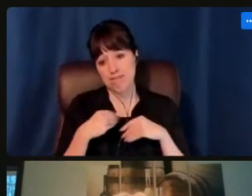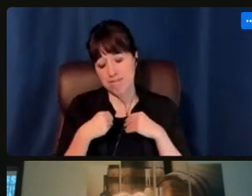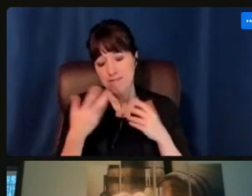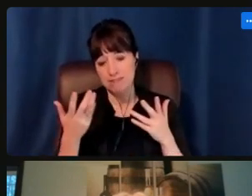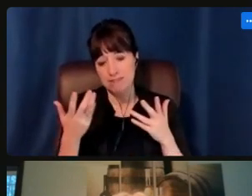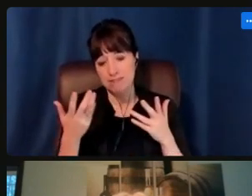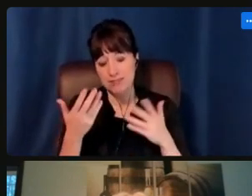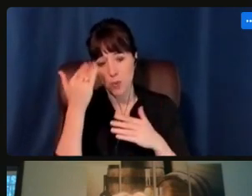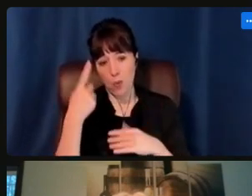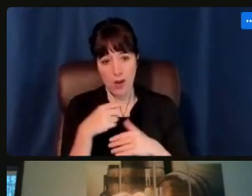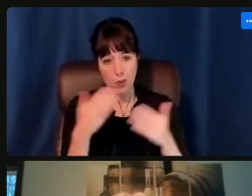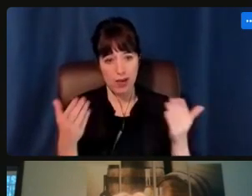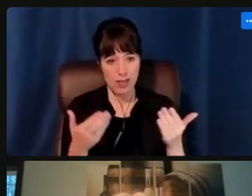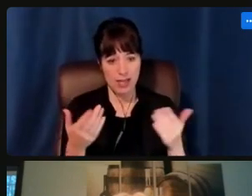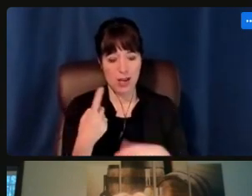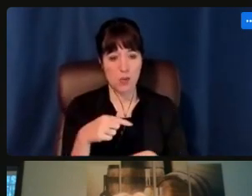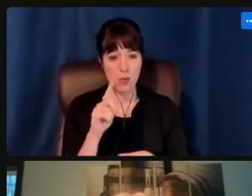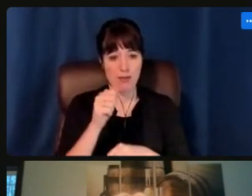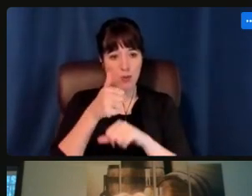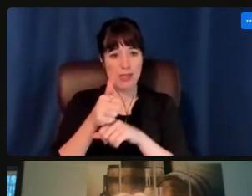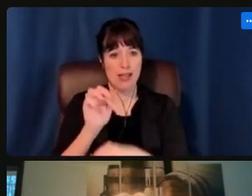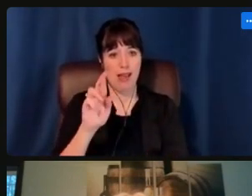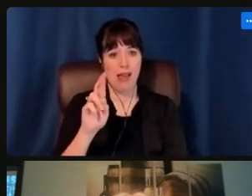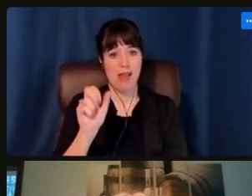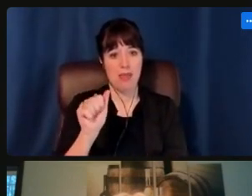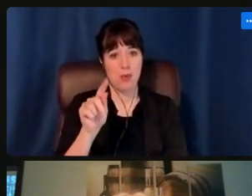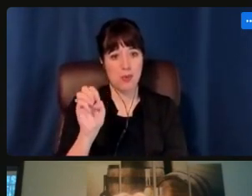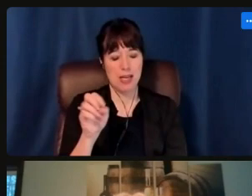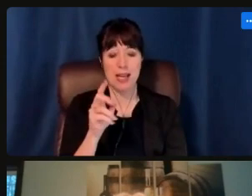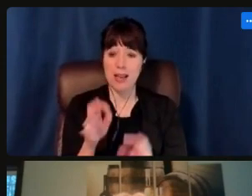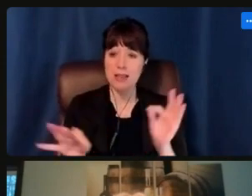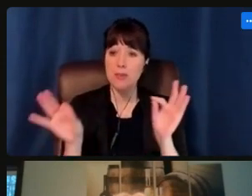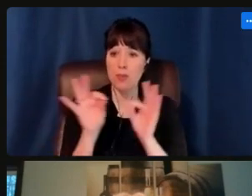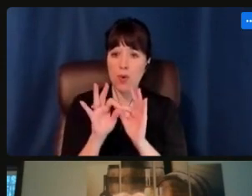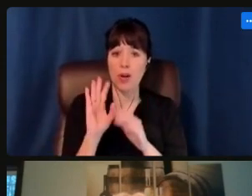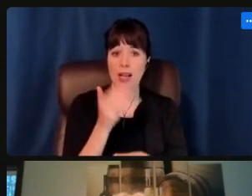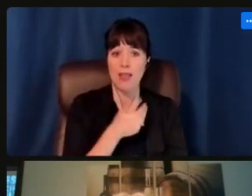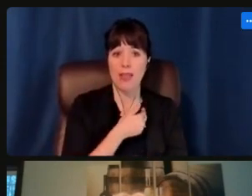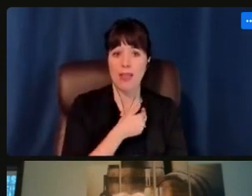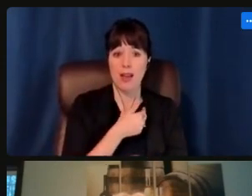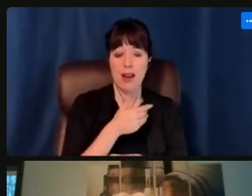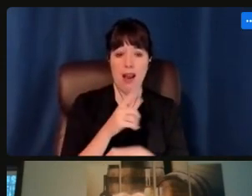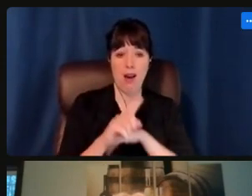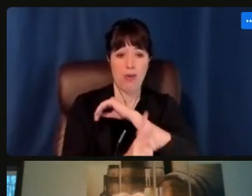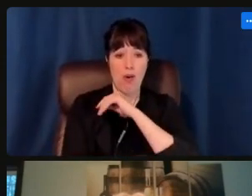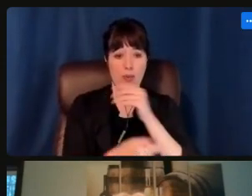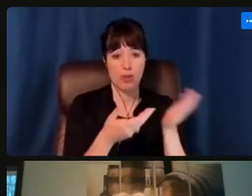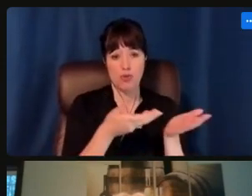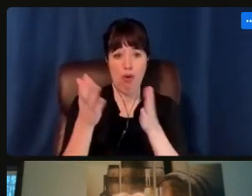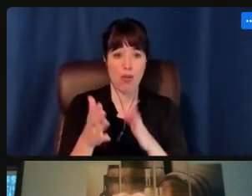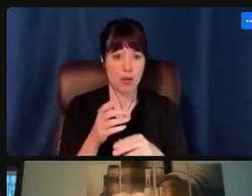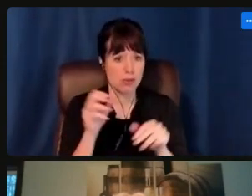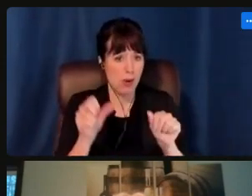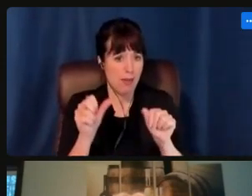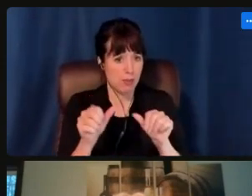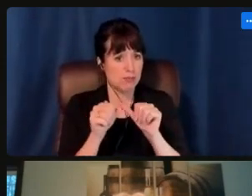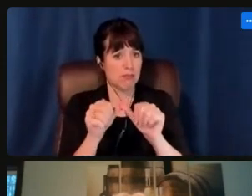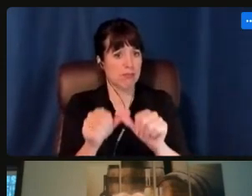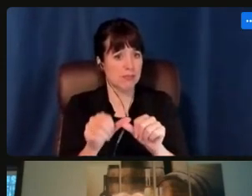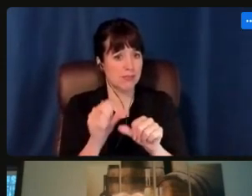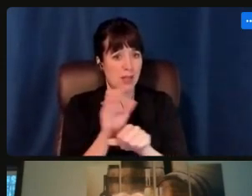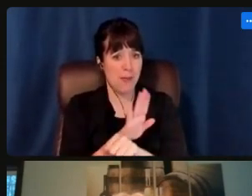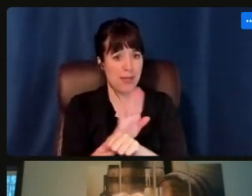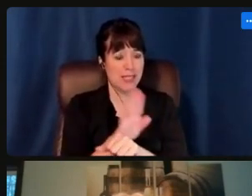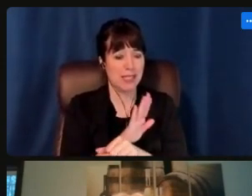why we're here. We have to set the rates, and it's important that our garbage haulers are able to stay in business and make a profit